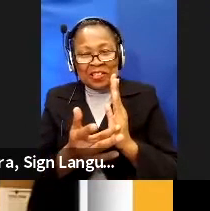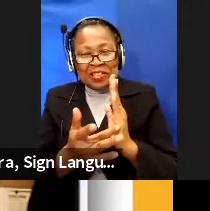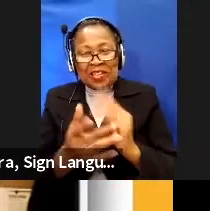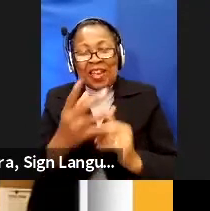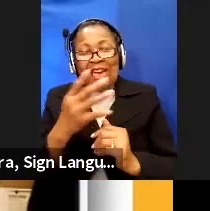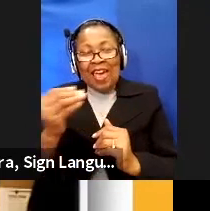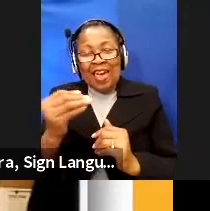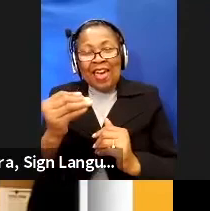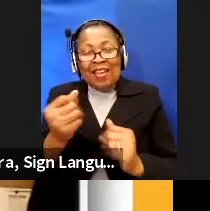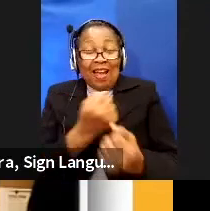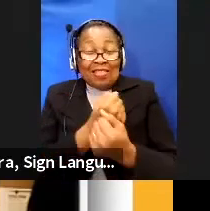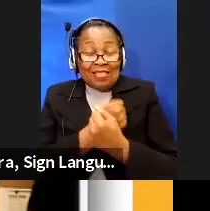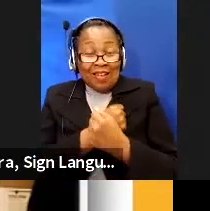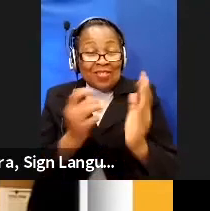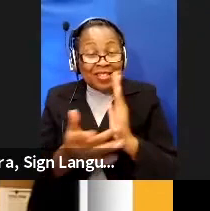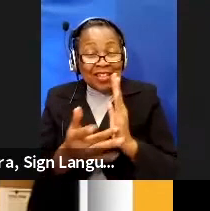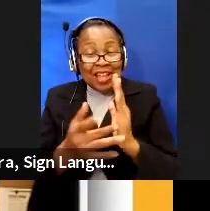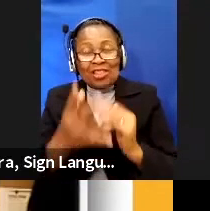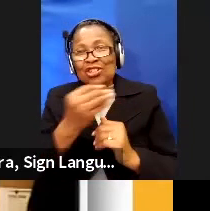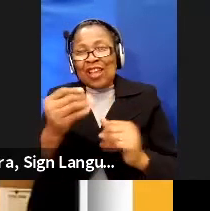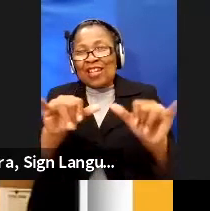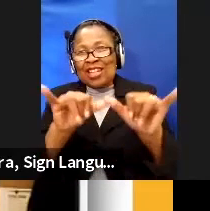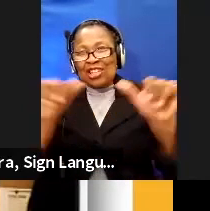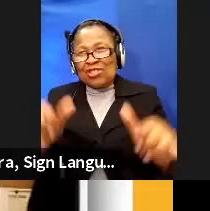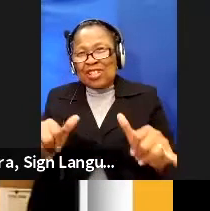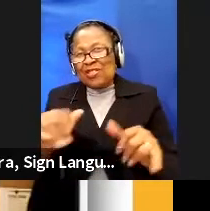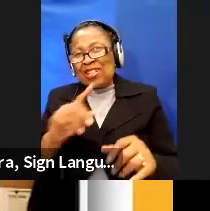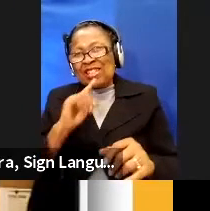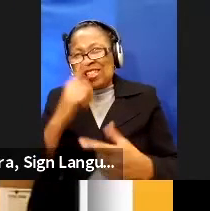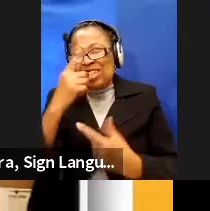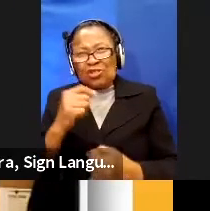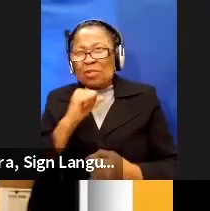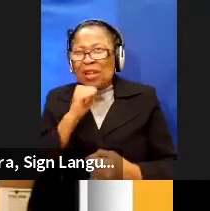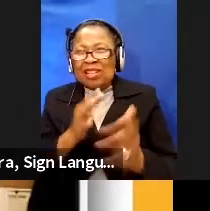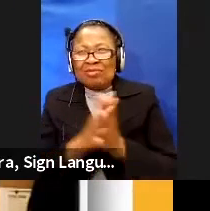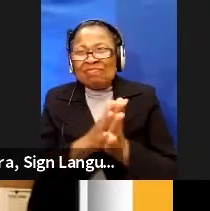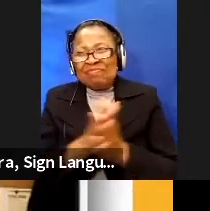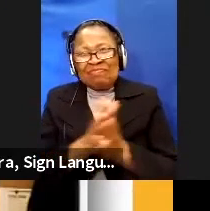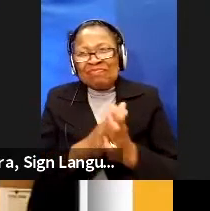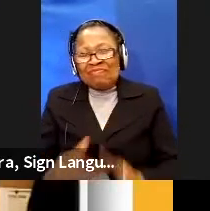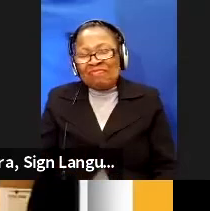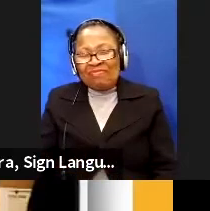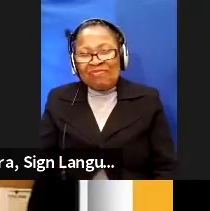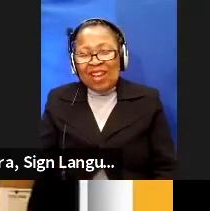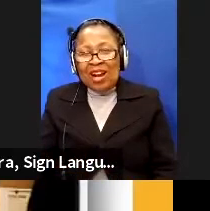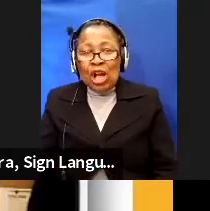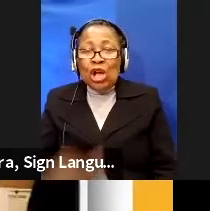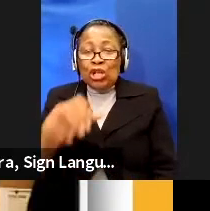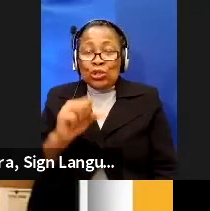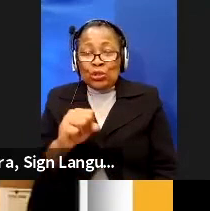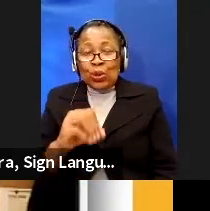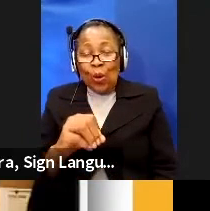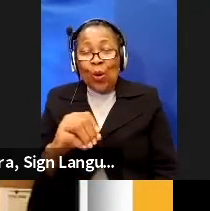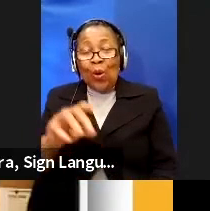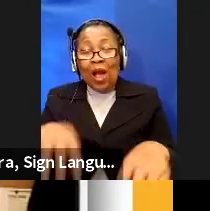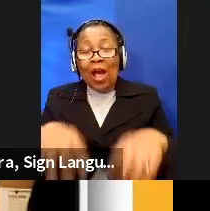love technology, and engineering is interesting, but I didn't have a passion. So turns out I took a